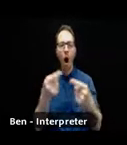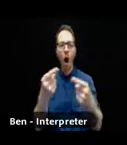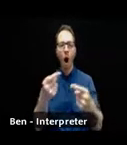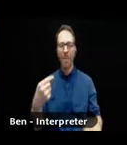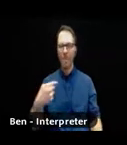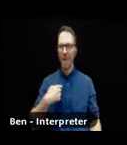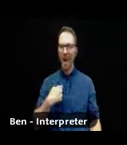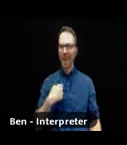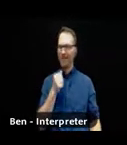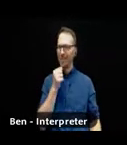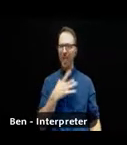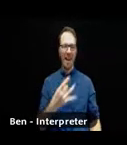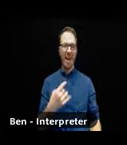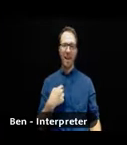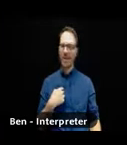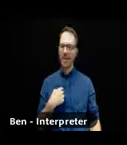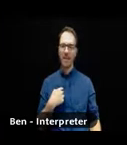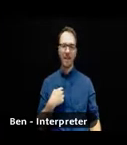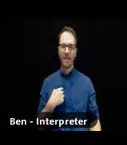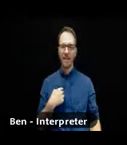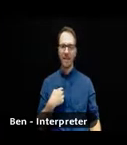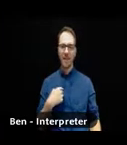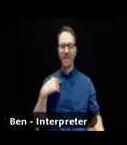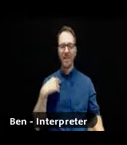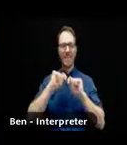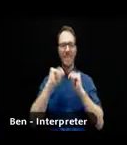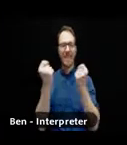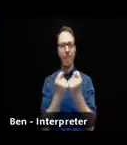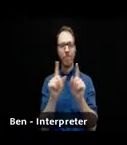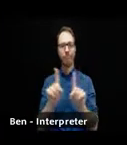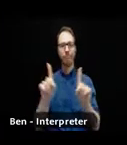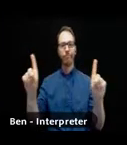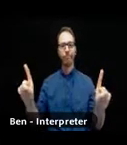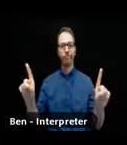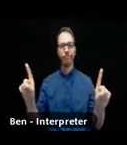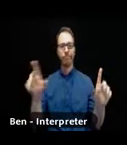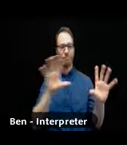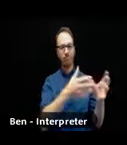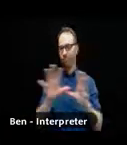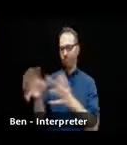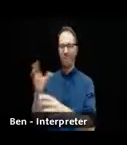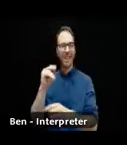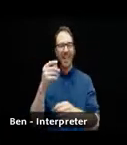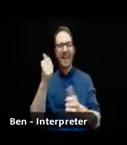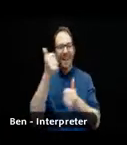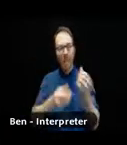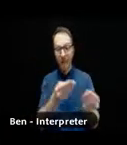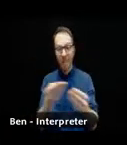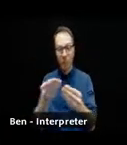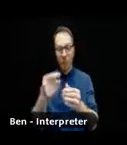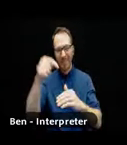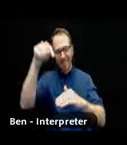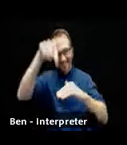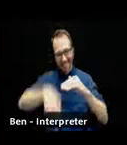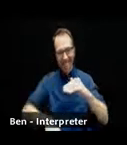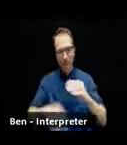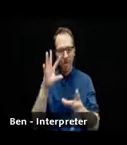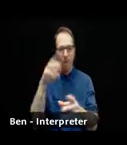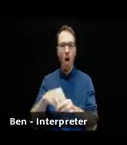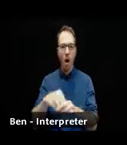not have like teams. I like for each facilitator to be deeply involved